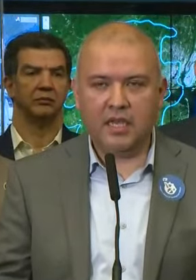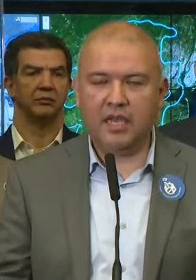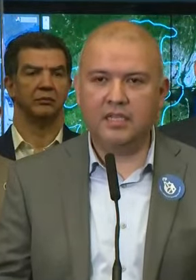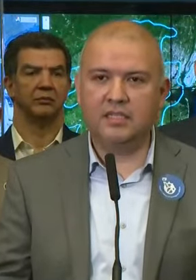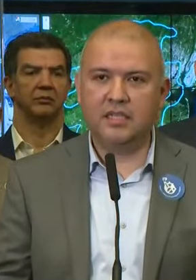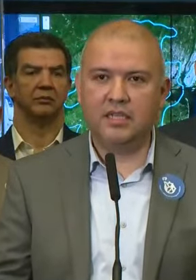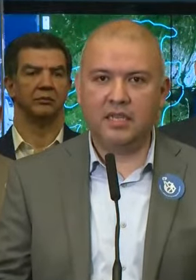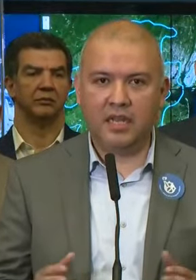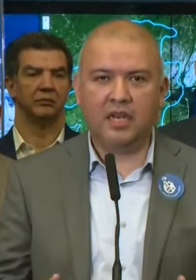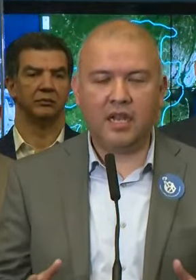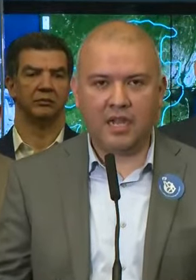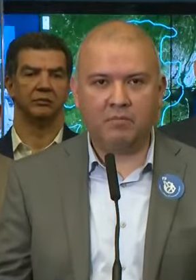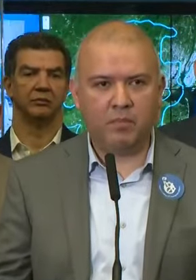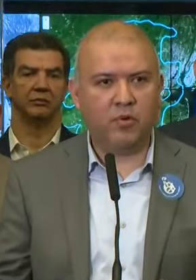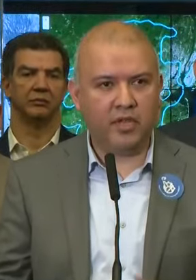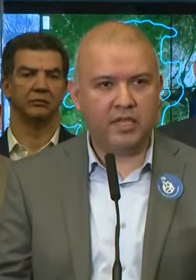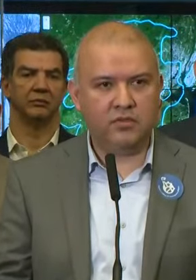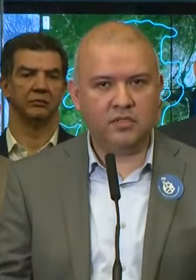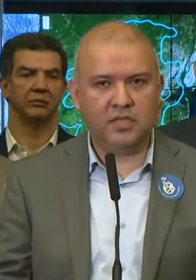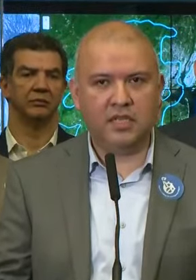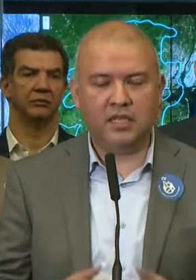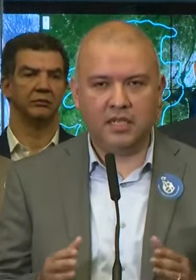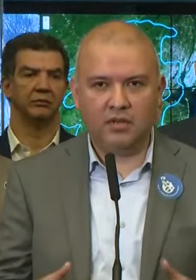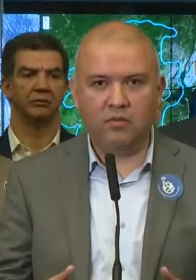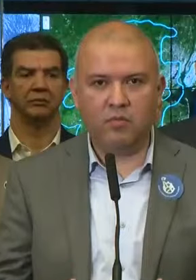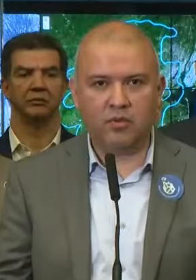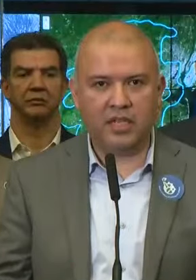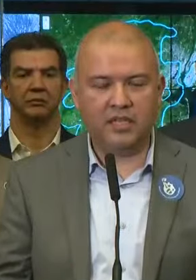but there have been no reports of injury, the chancellor said, to